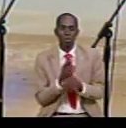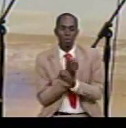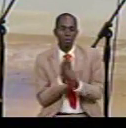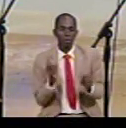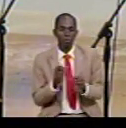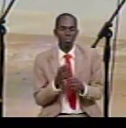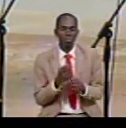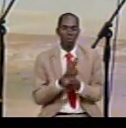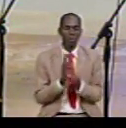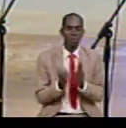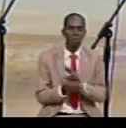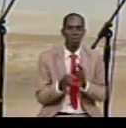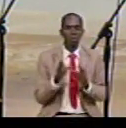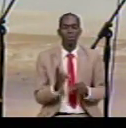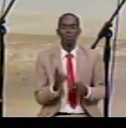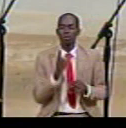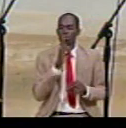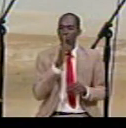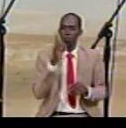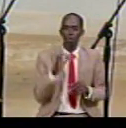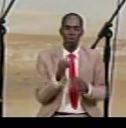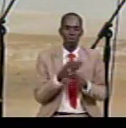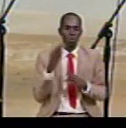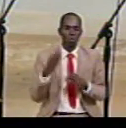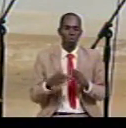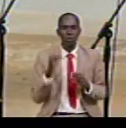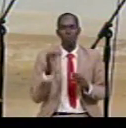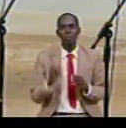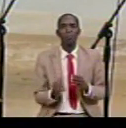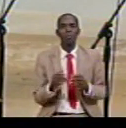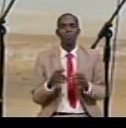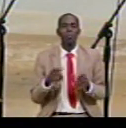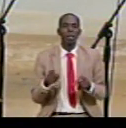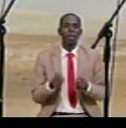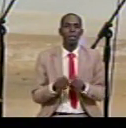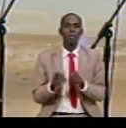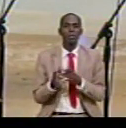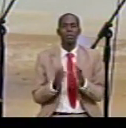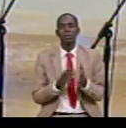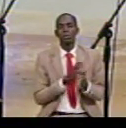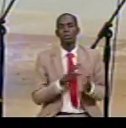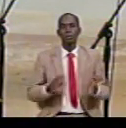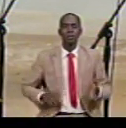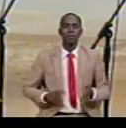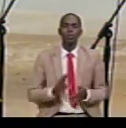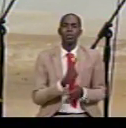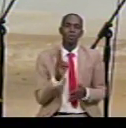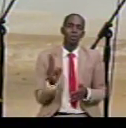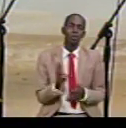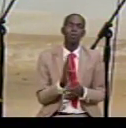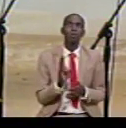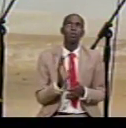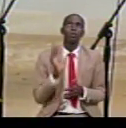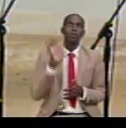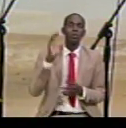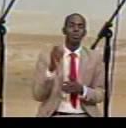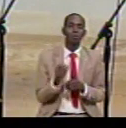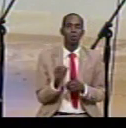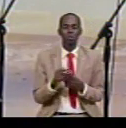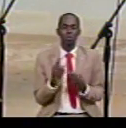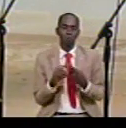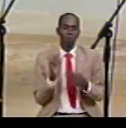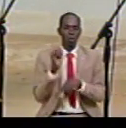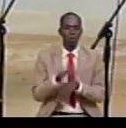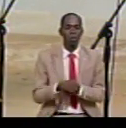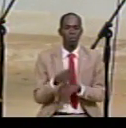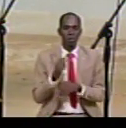available. Like Jesus Christ, he used the word to overcome temptation, and the word of God is there. We come to this place, we have the word of